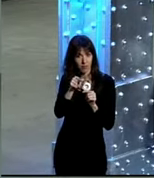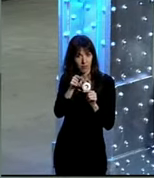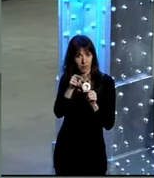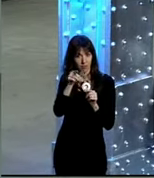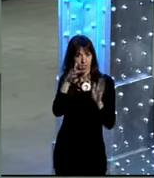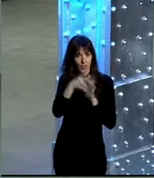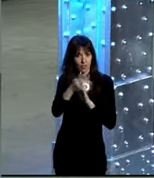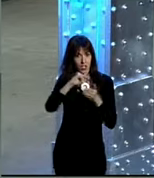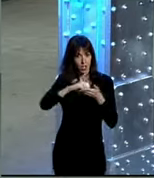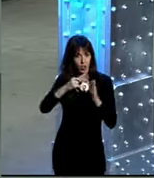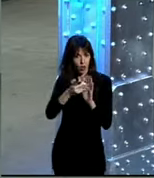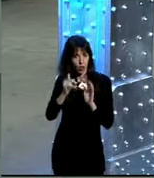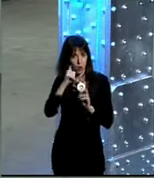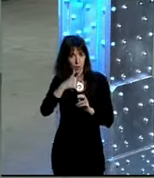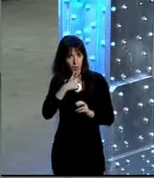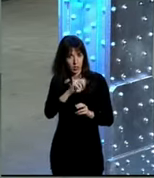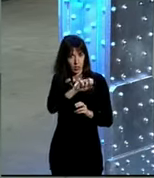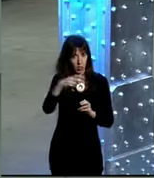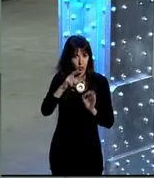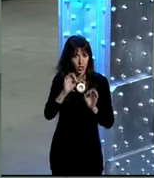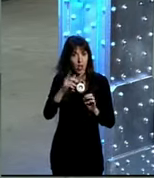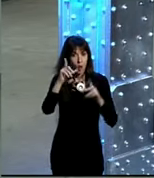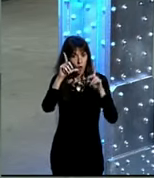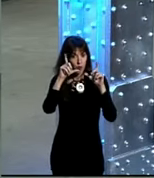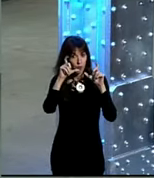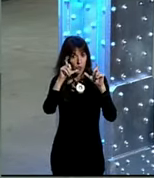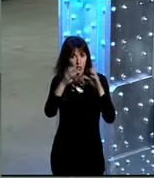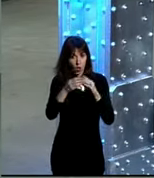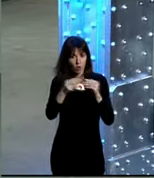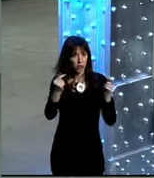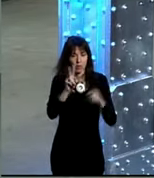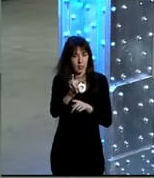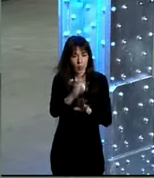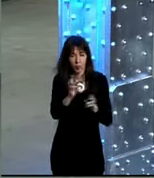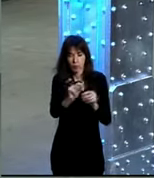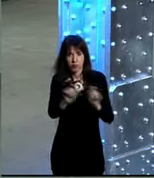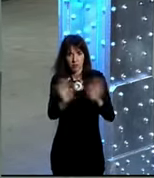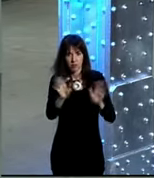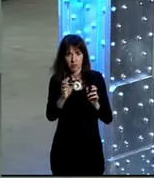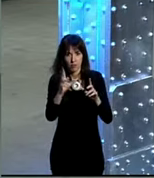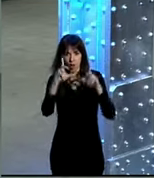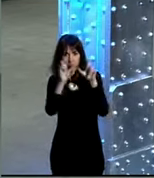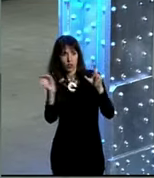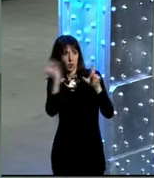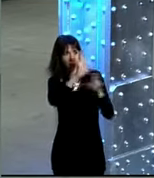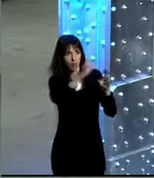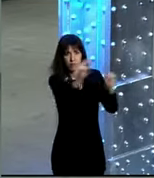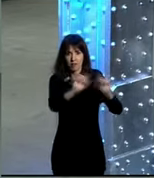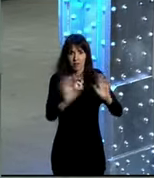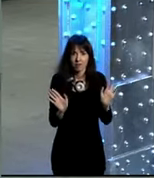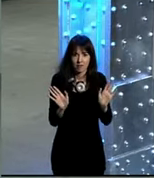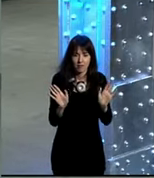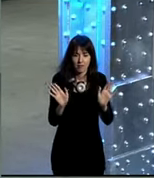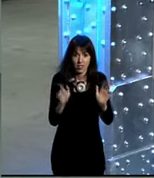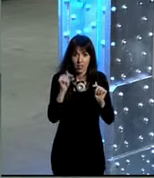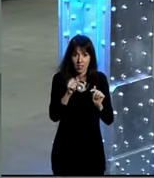these clips are deleted within seconds, this photo sharing application is an interesting way to post spoilers, because no one can